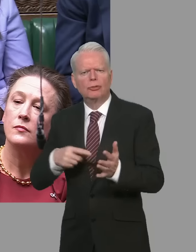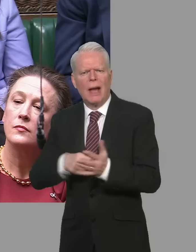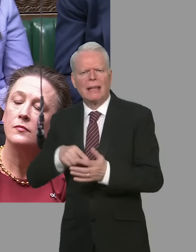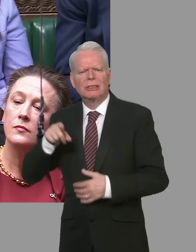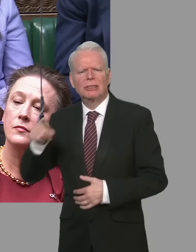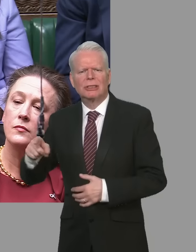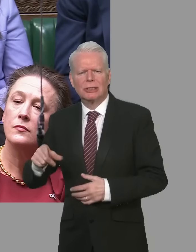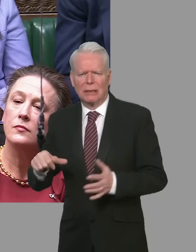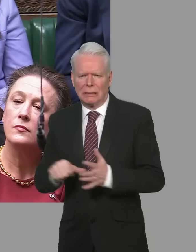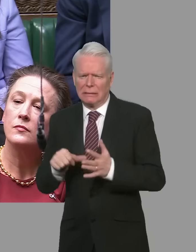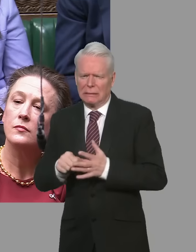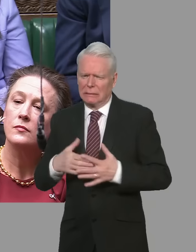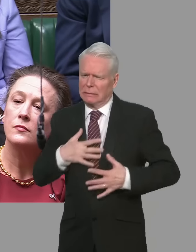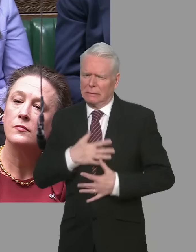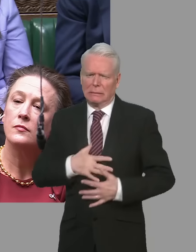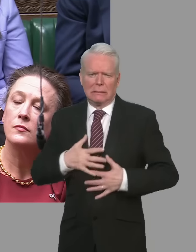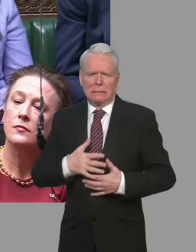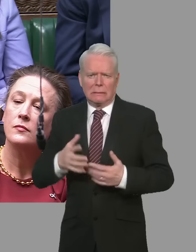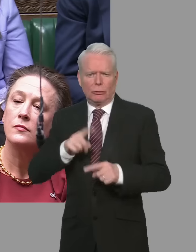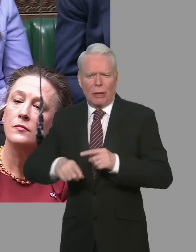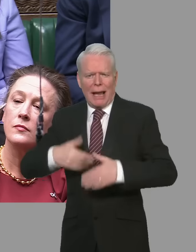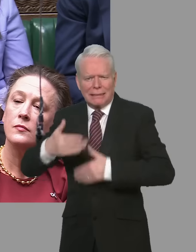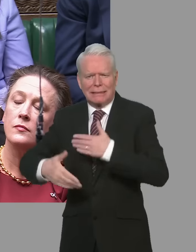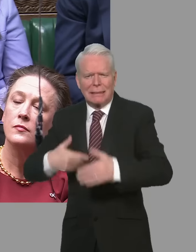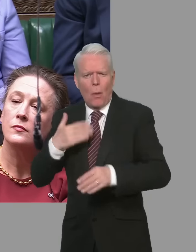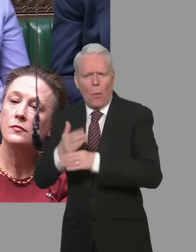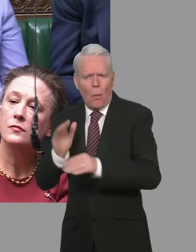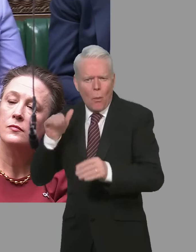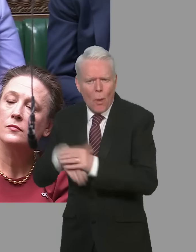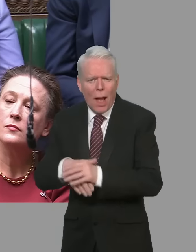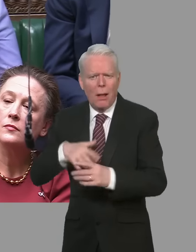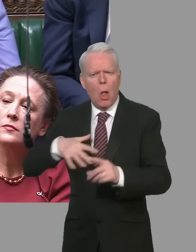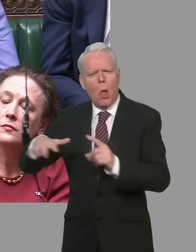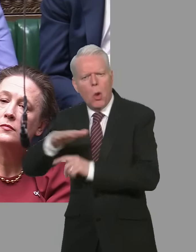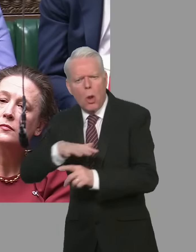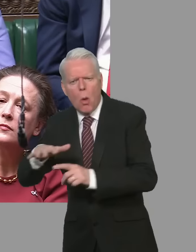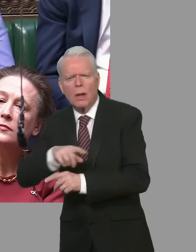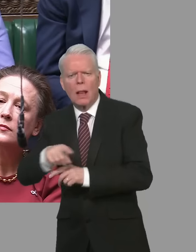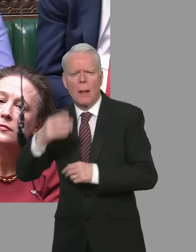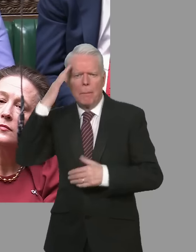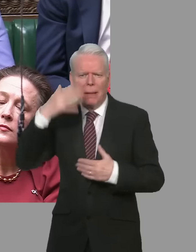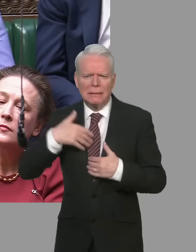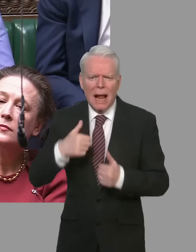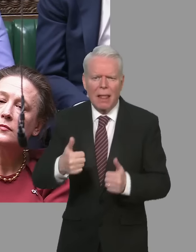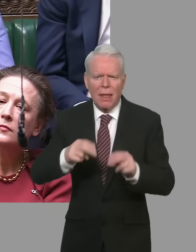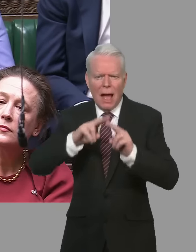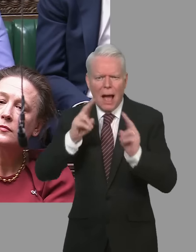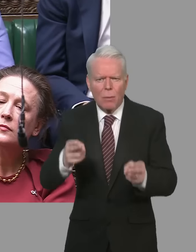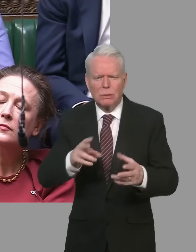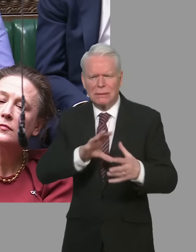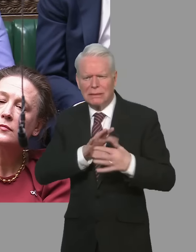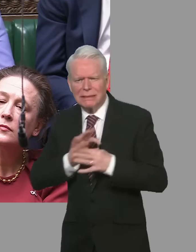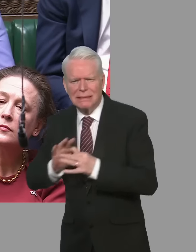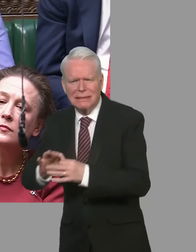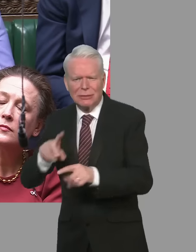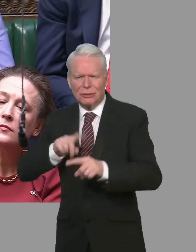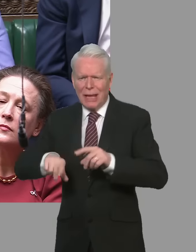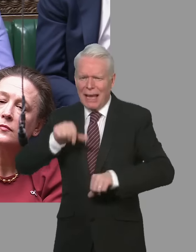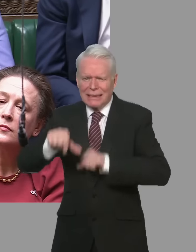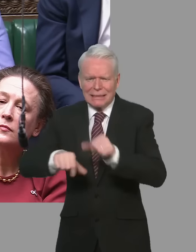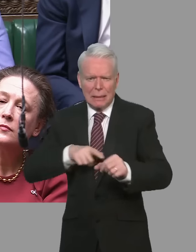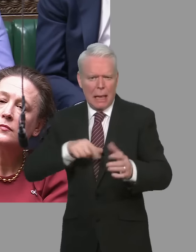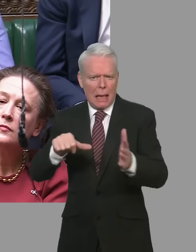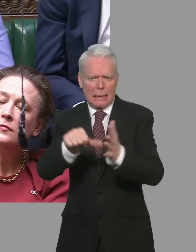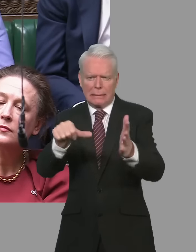from excellent local projects such as Sphere. Will the Prime Minister meet with me to discuss how, together, as a country, we can tackle